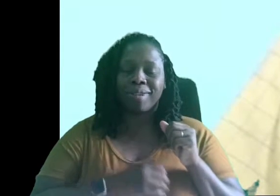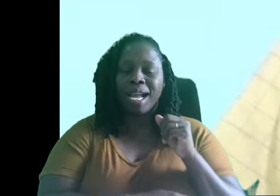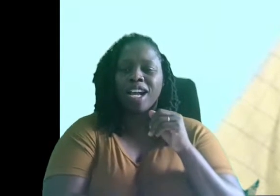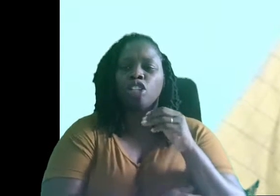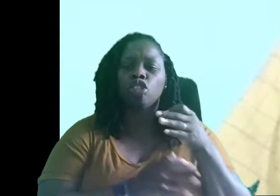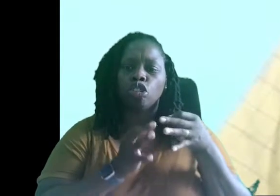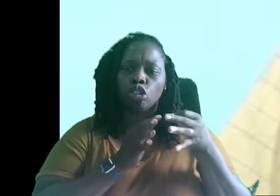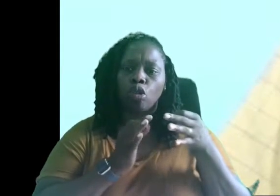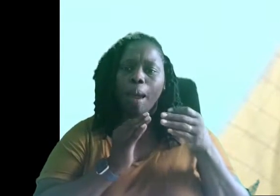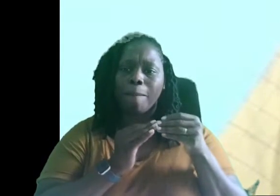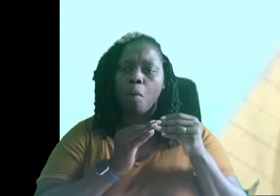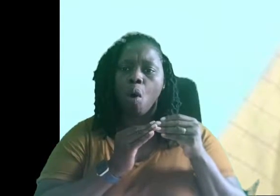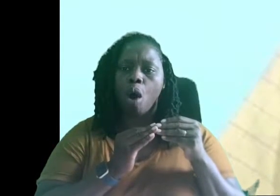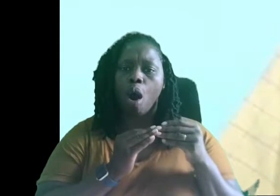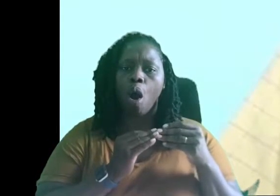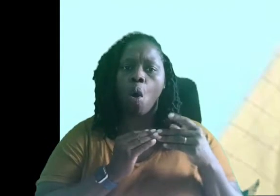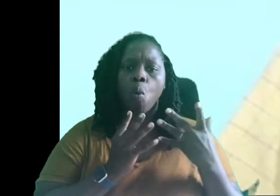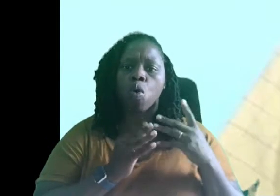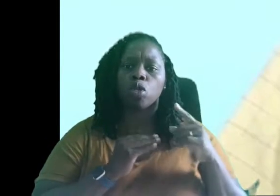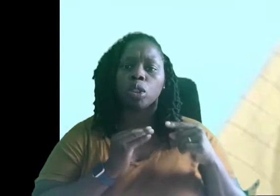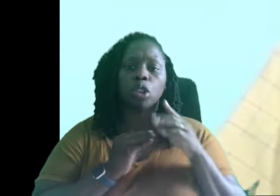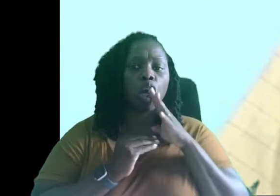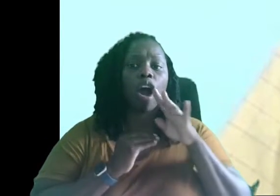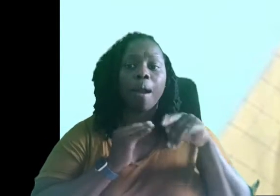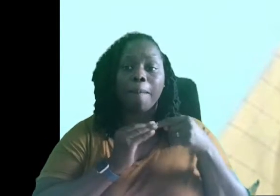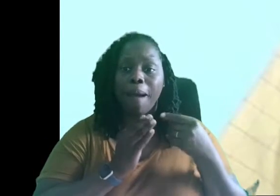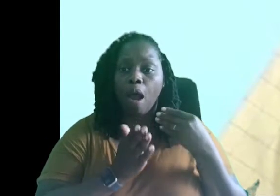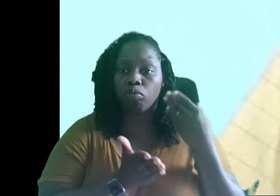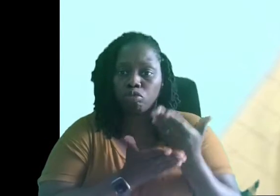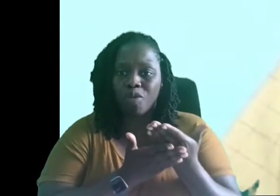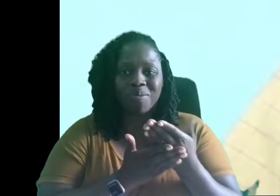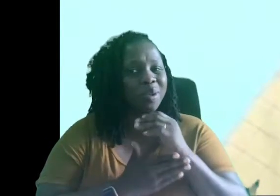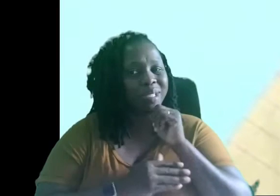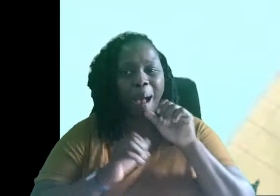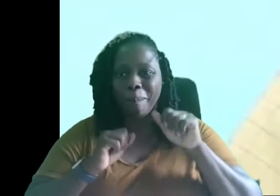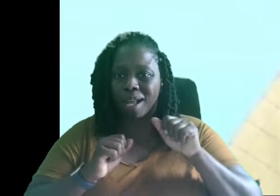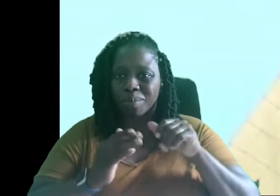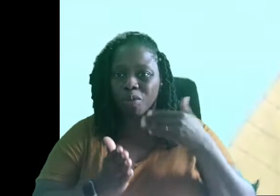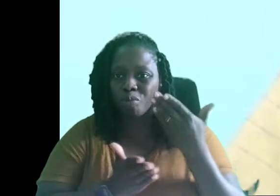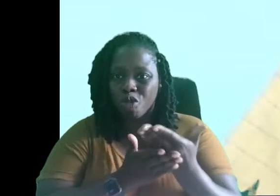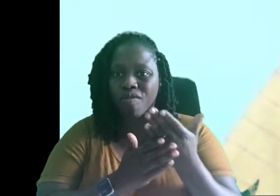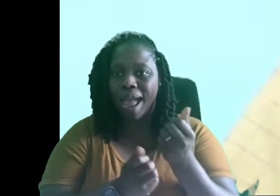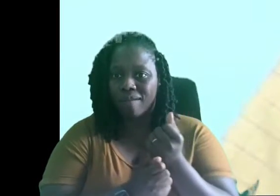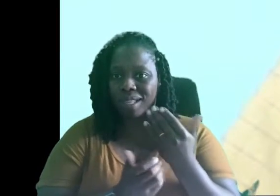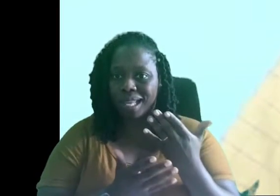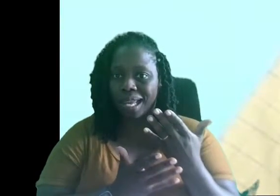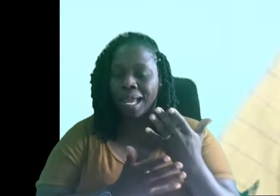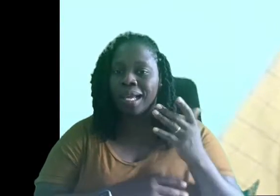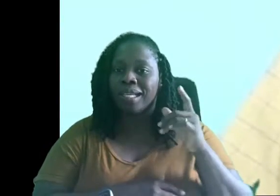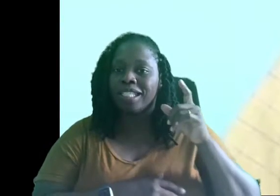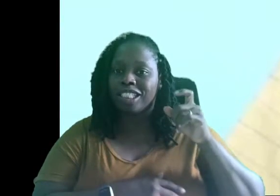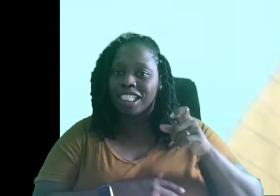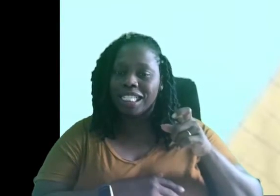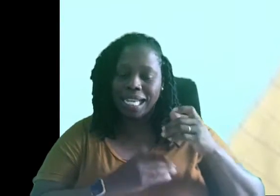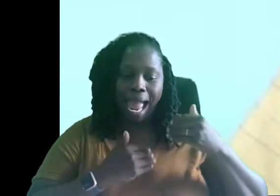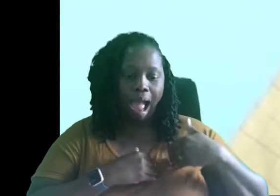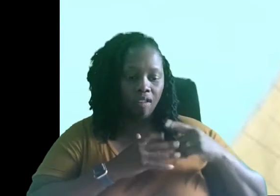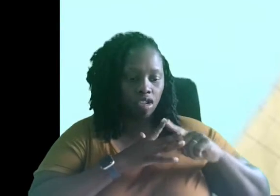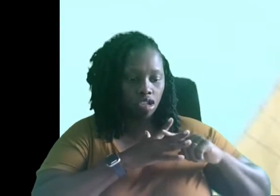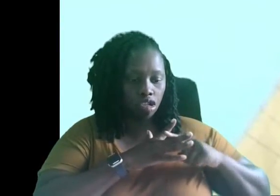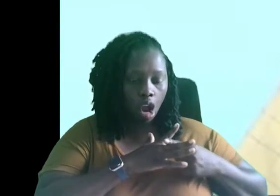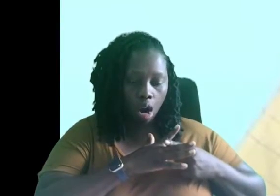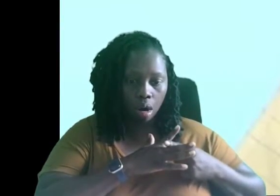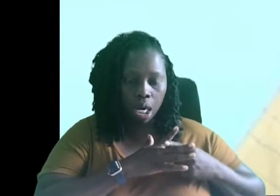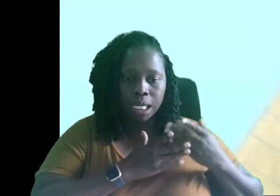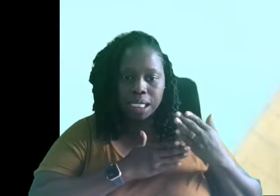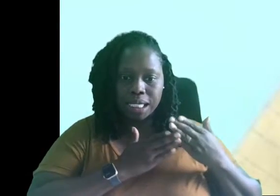what I mean by proofs later on in the course. But it's impossible to prove everything. We always have to